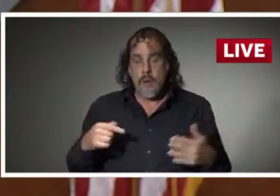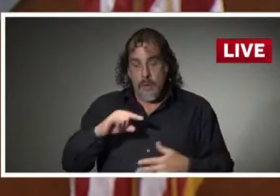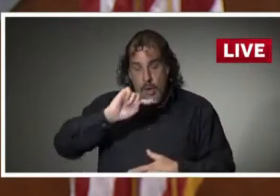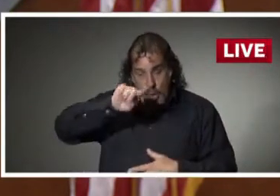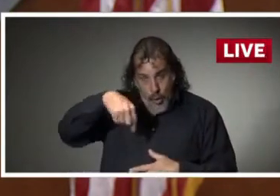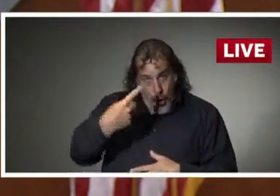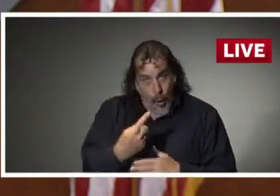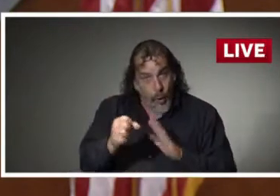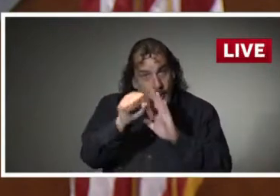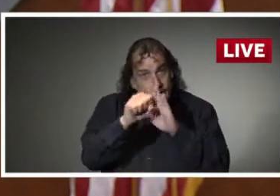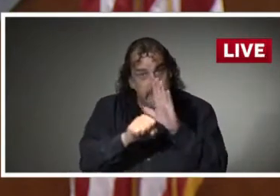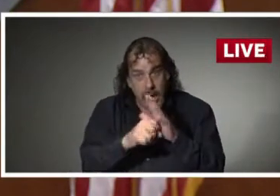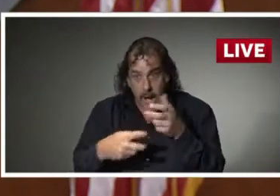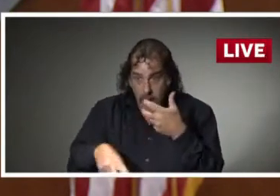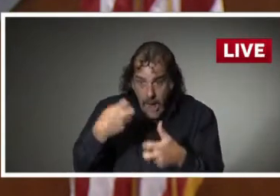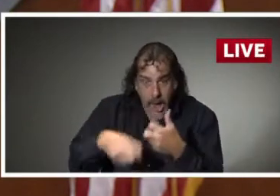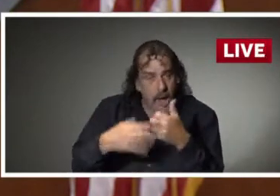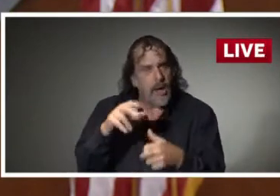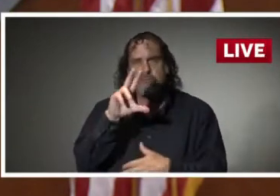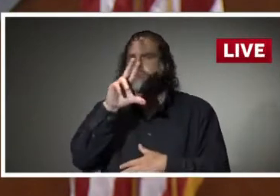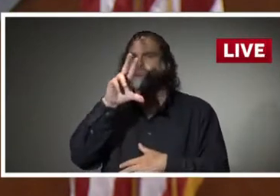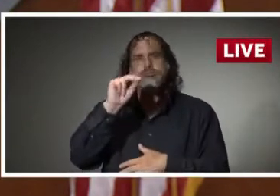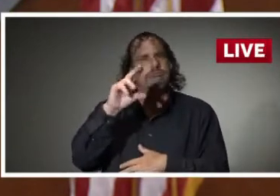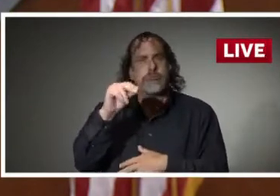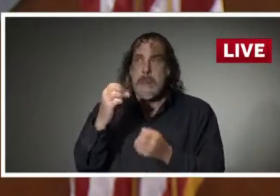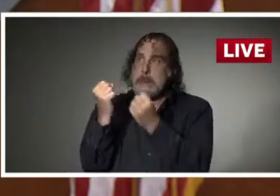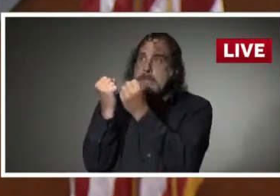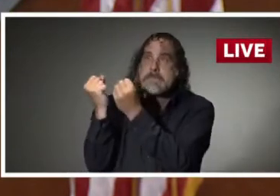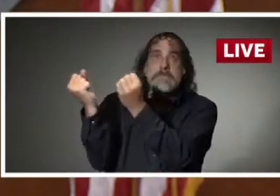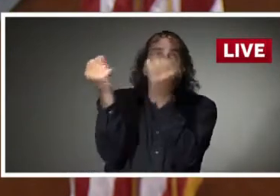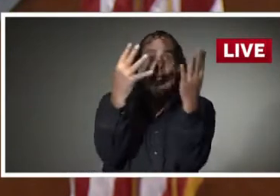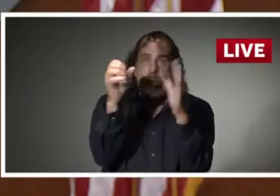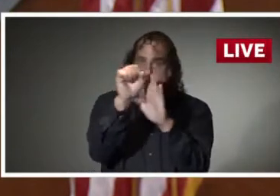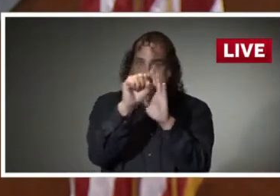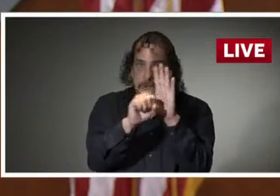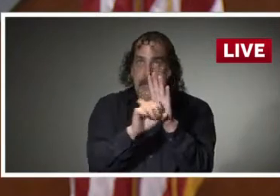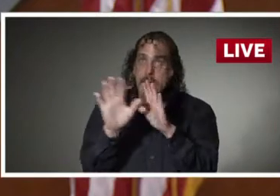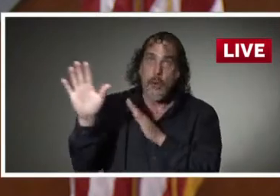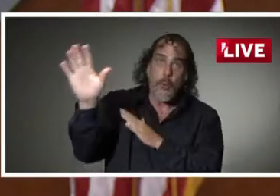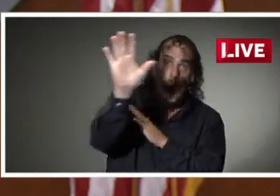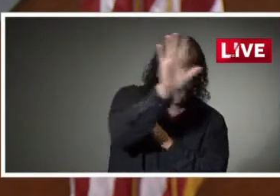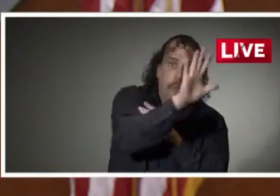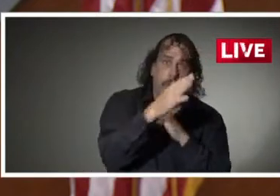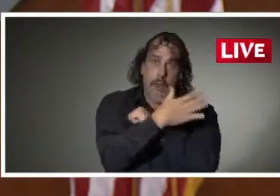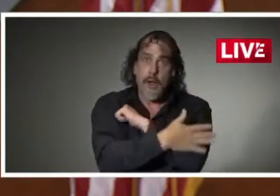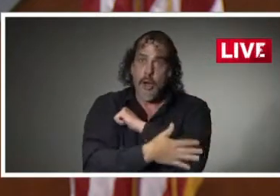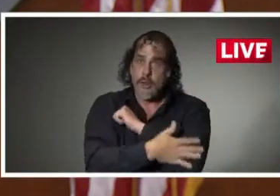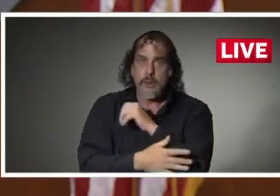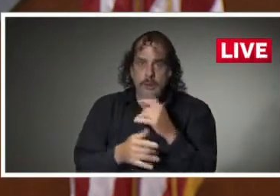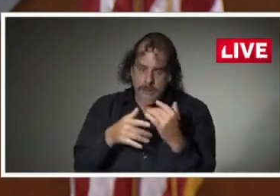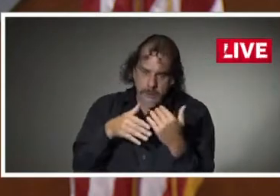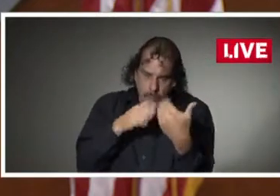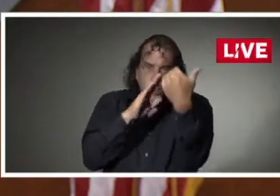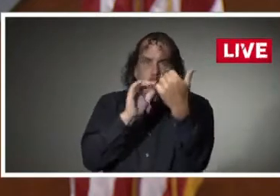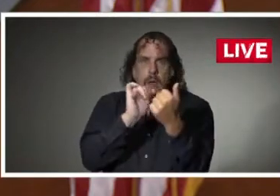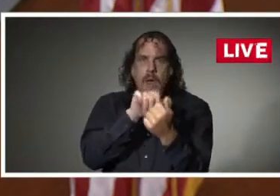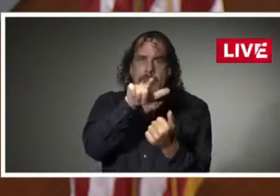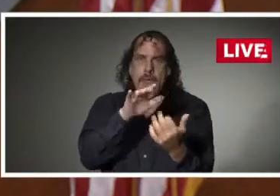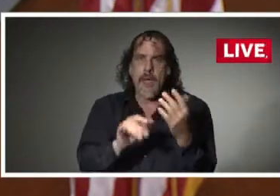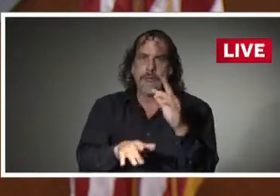state in the nation that has these challenges. In fact, many states across this nation are dealing with these